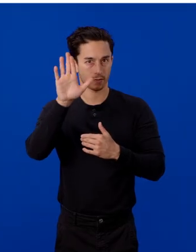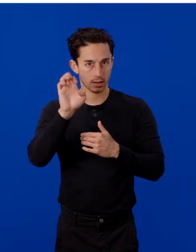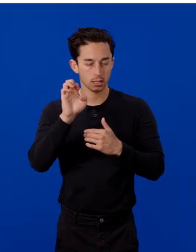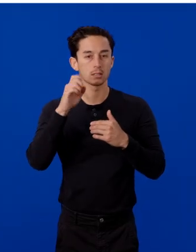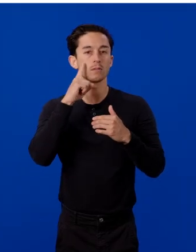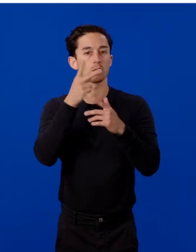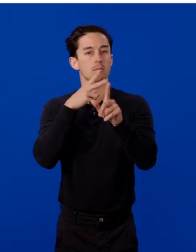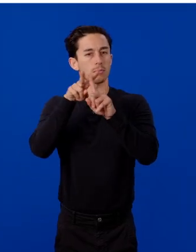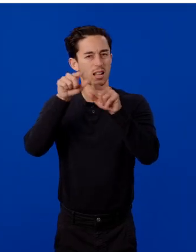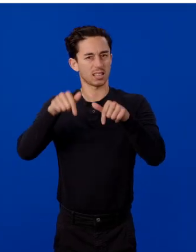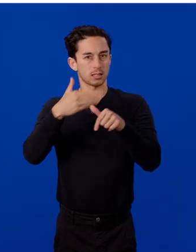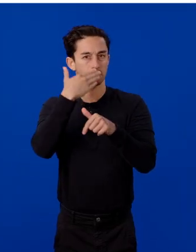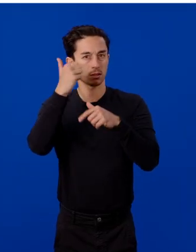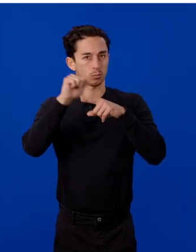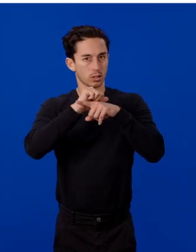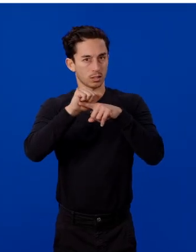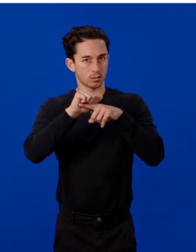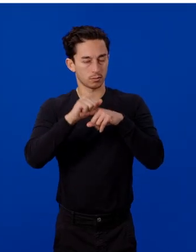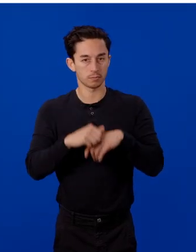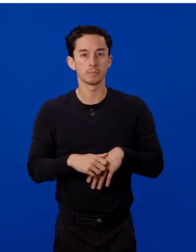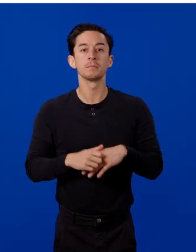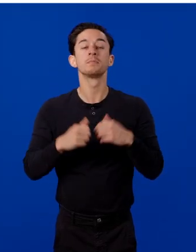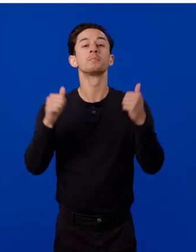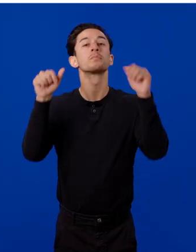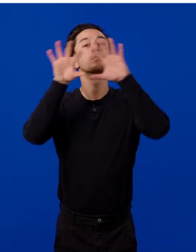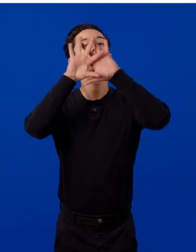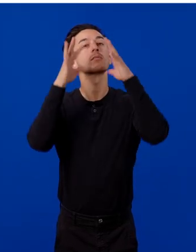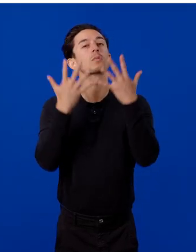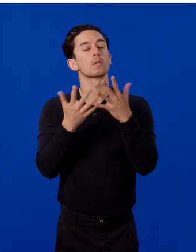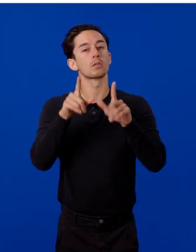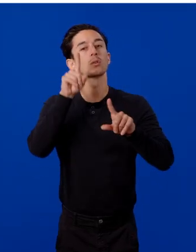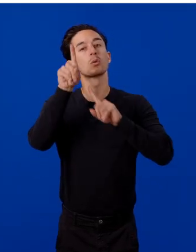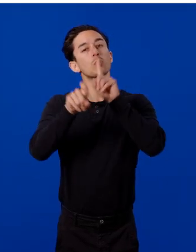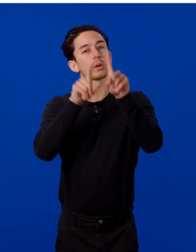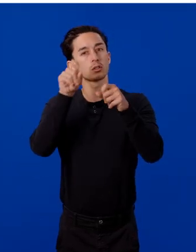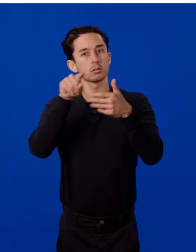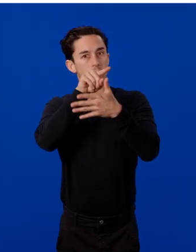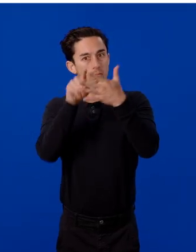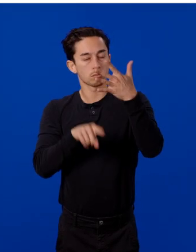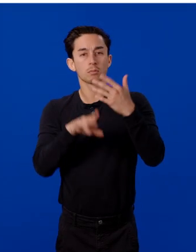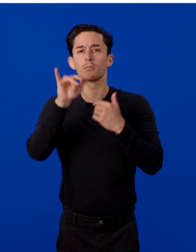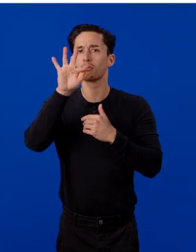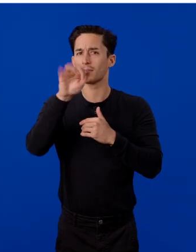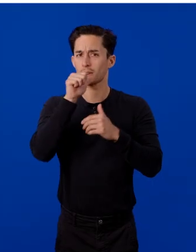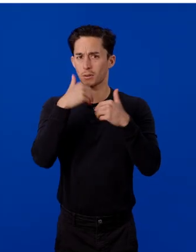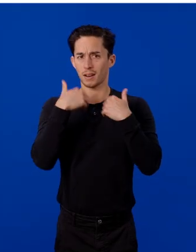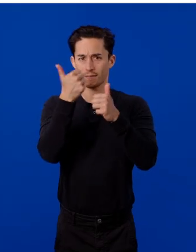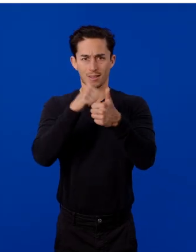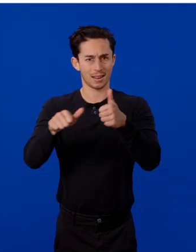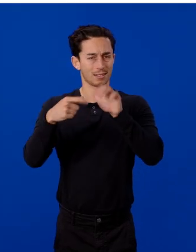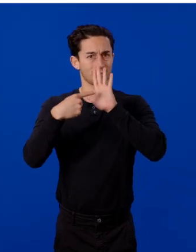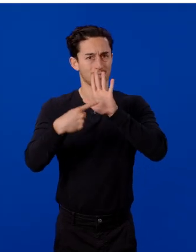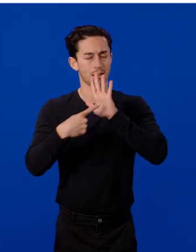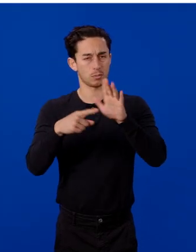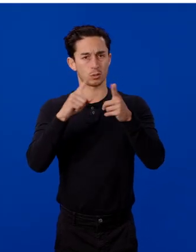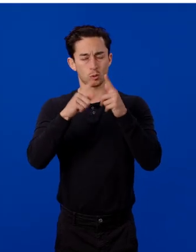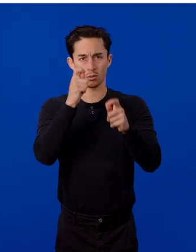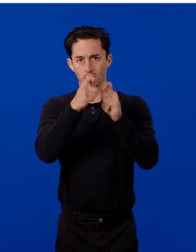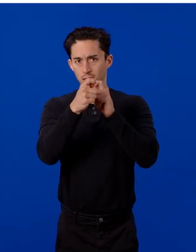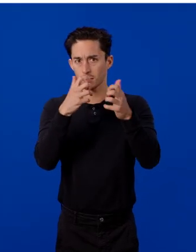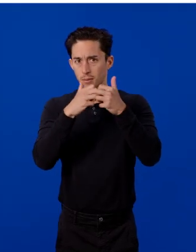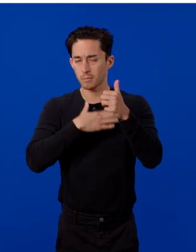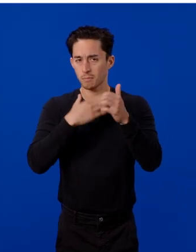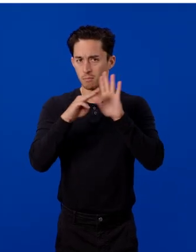these best practices. The overarching questions we hear are, what if I don't have any examples to customize my model with?